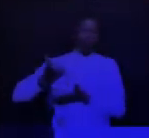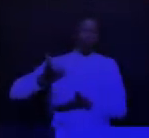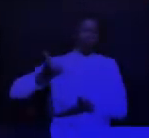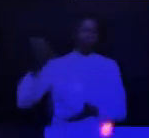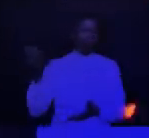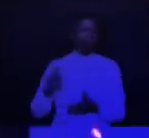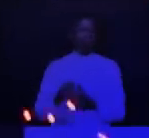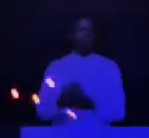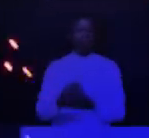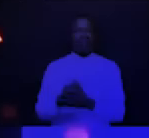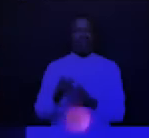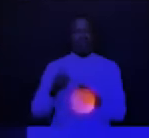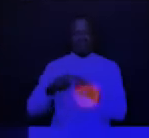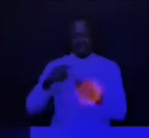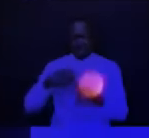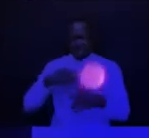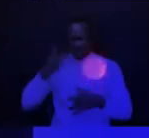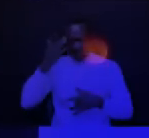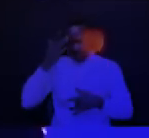They've contracted